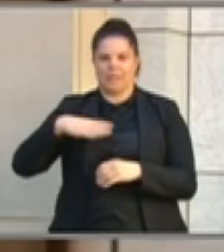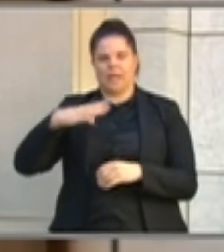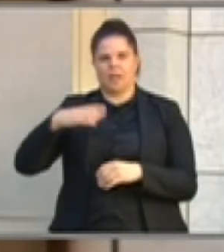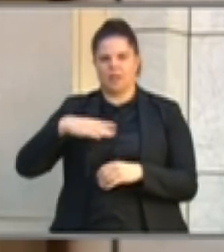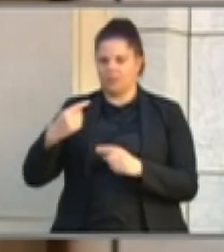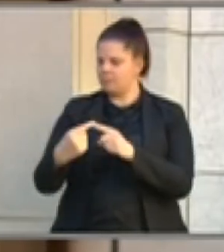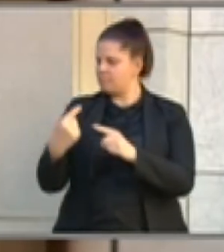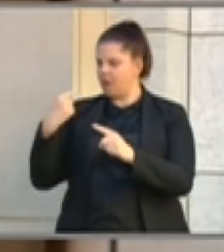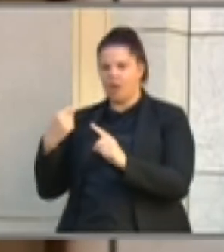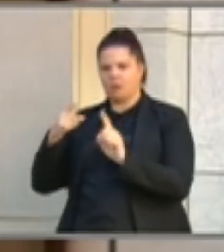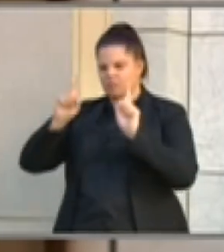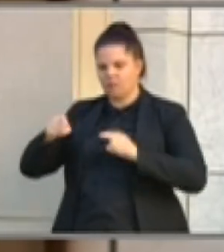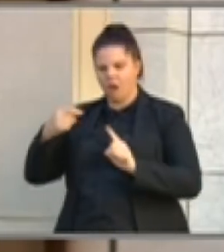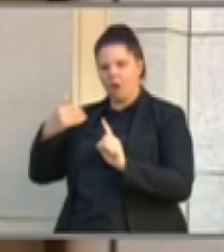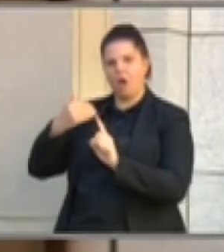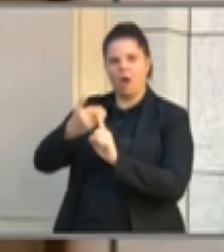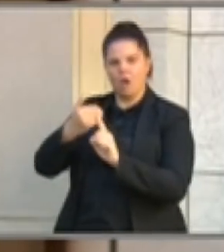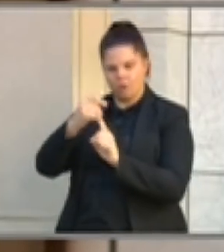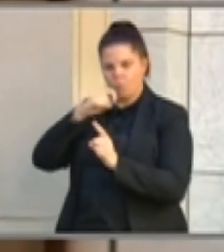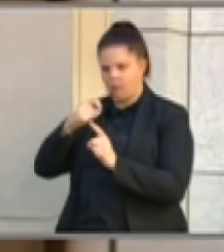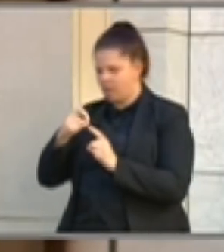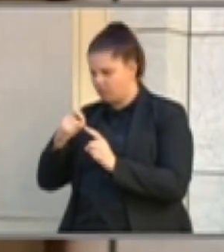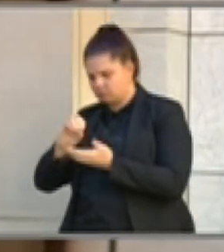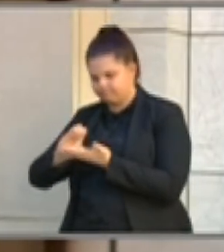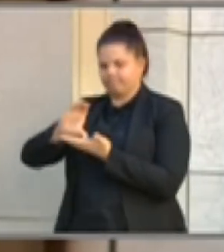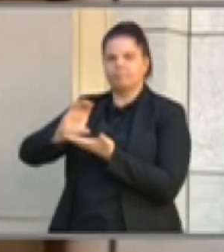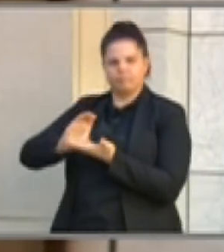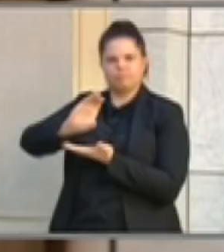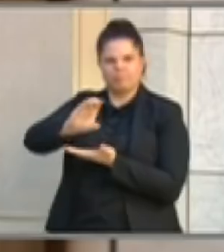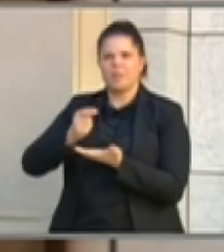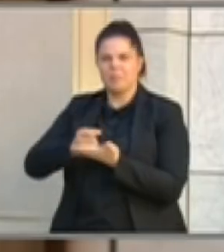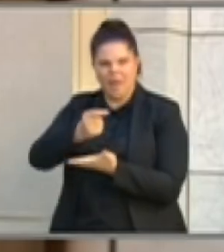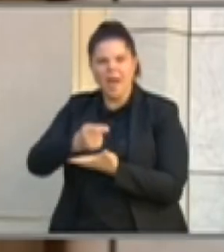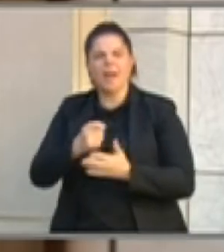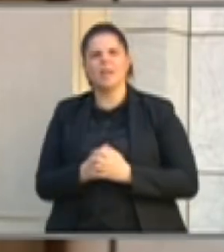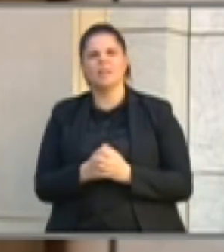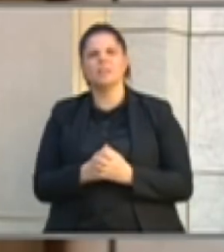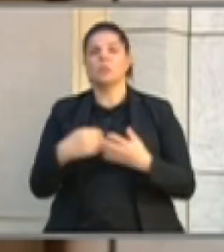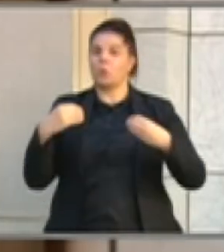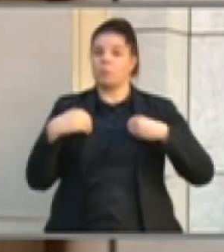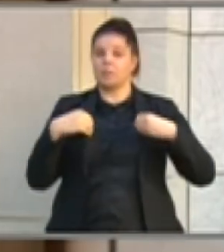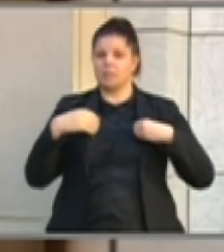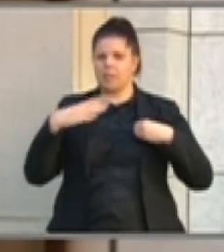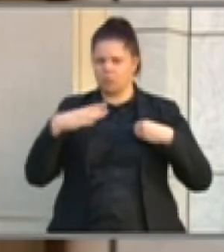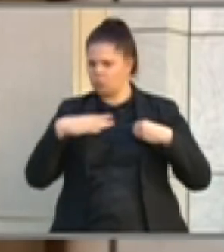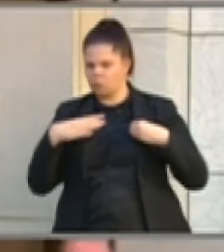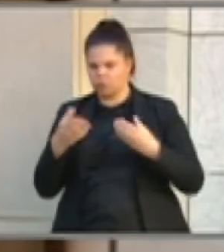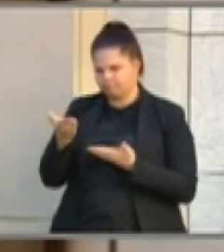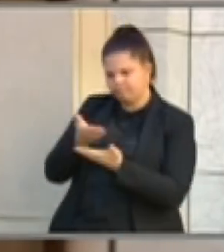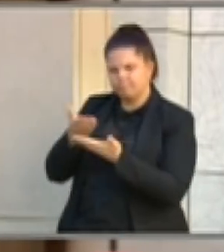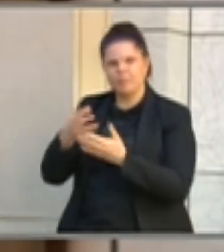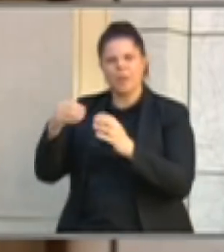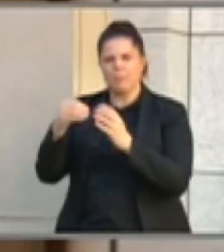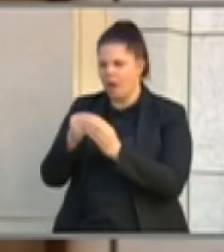news. And those arrangements businesses can put in place to ensure that they can keep going and working with their banks and so on, because this is an